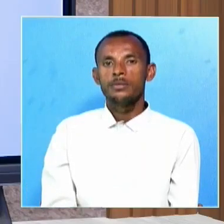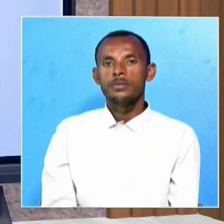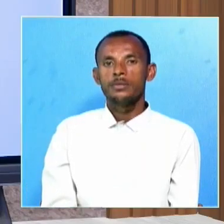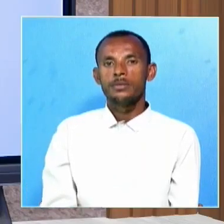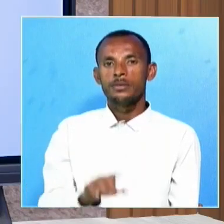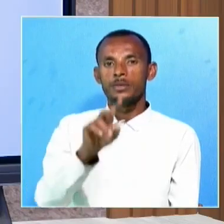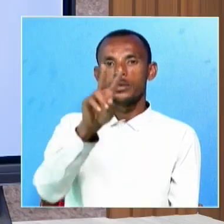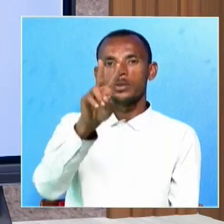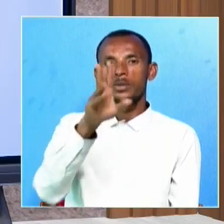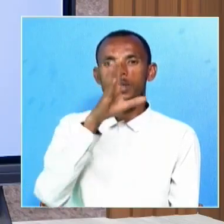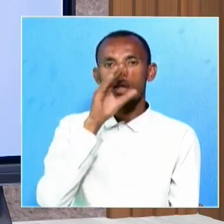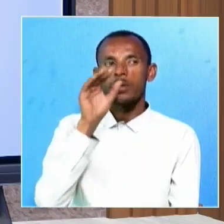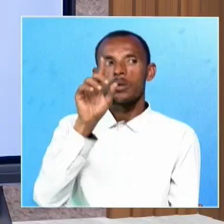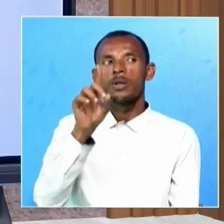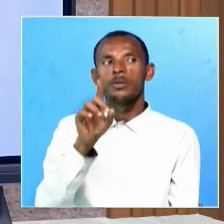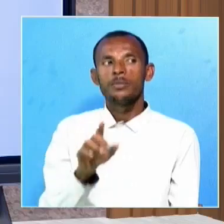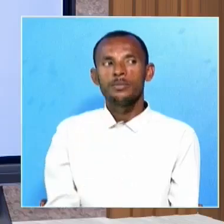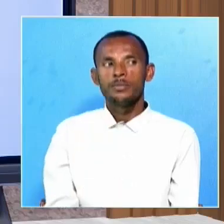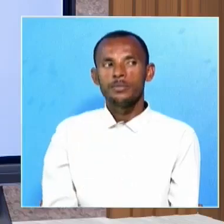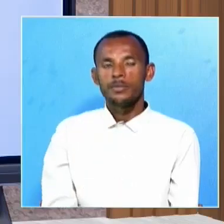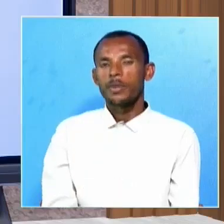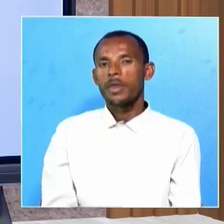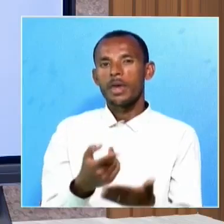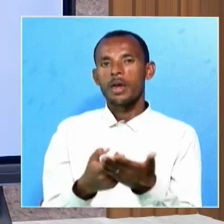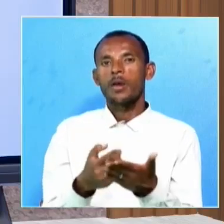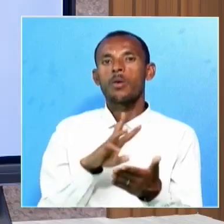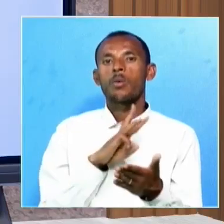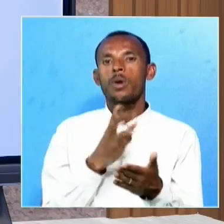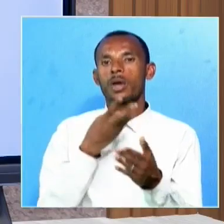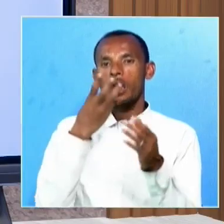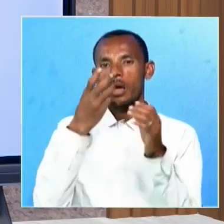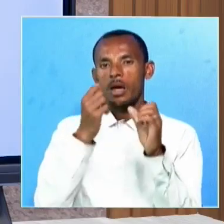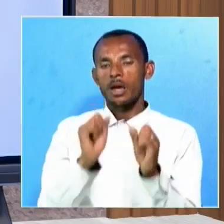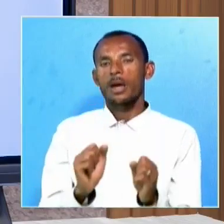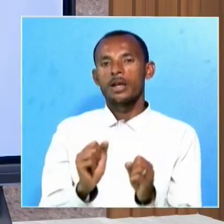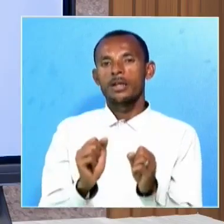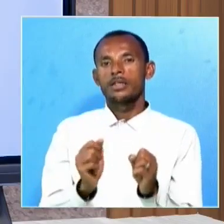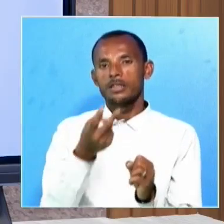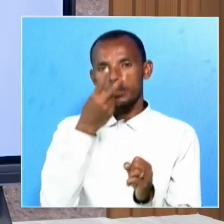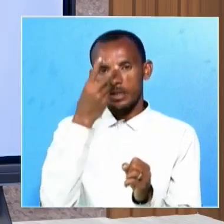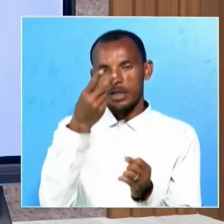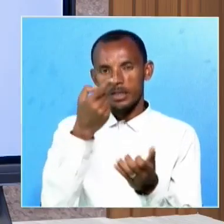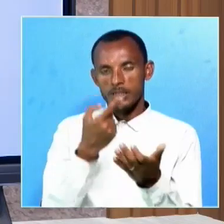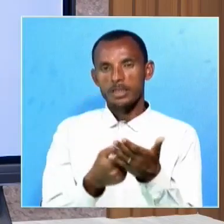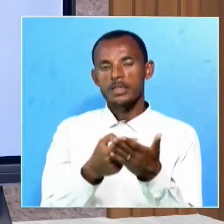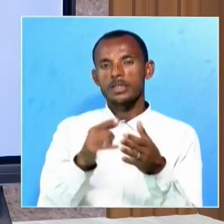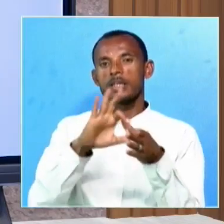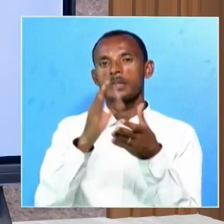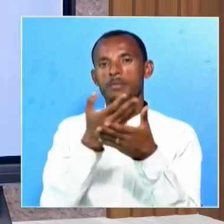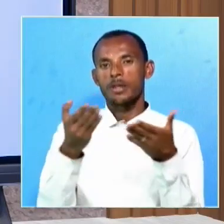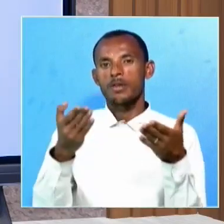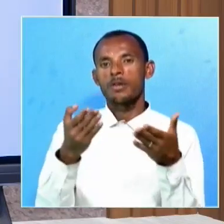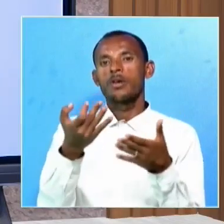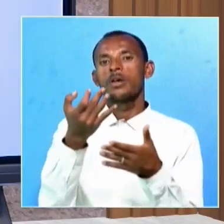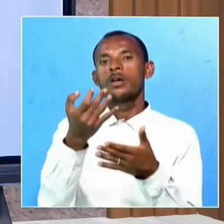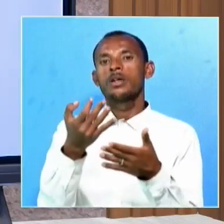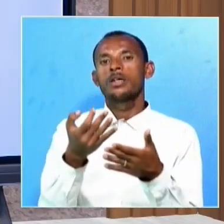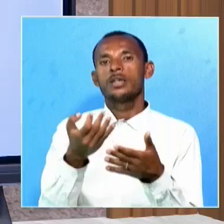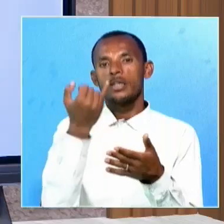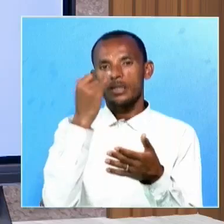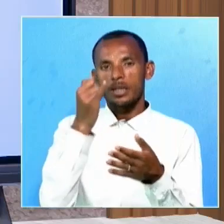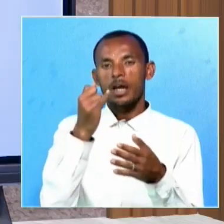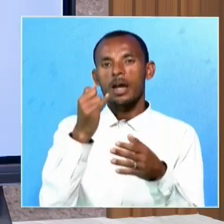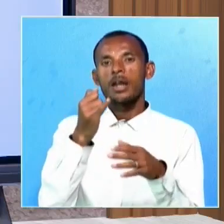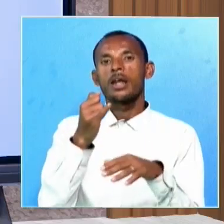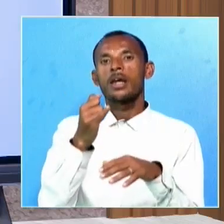2 and 1. Here we can check this statement in this form. Is there an